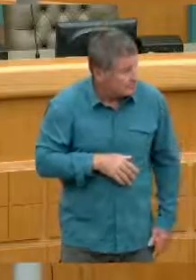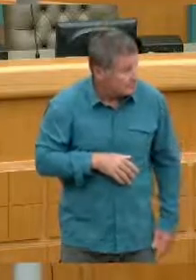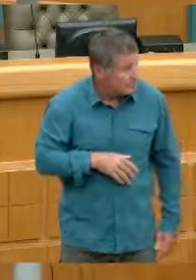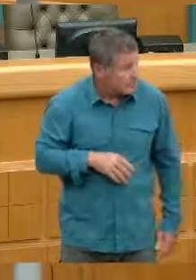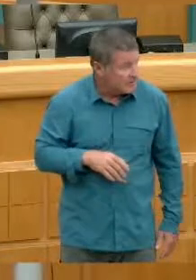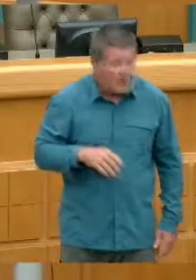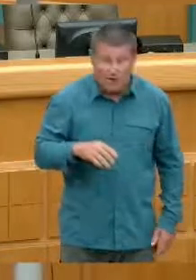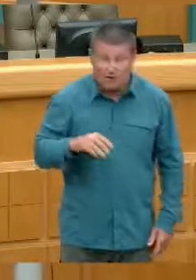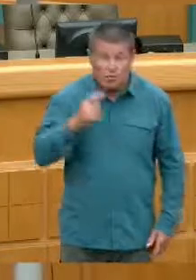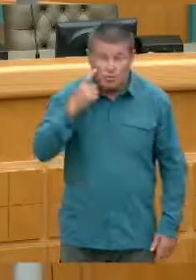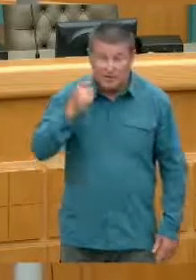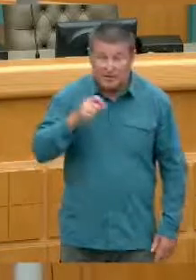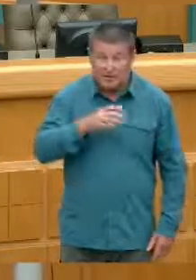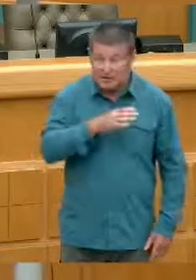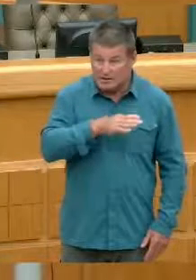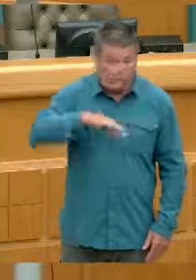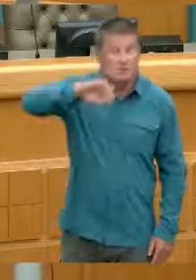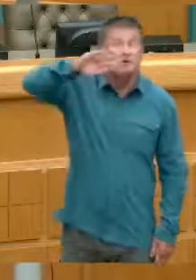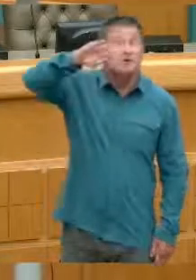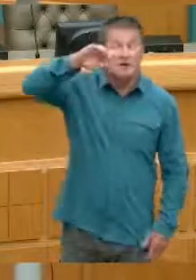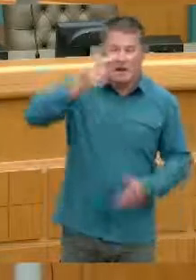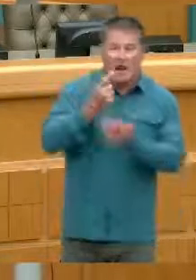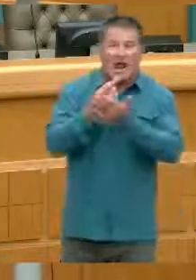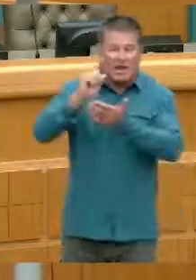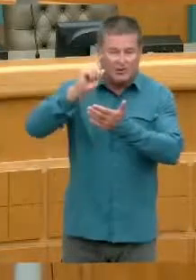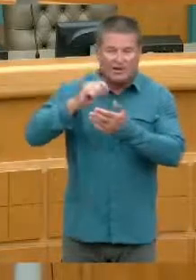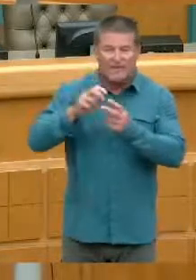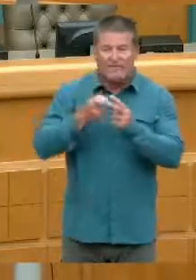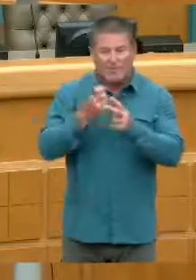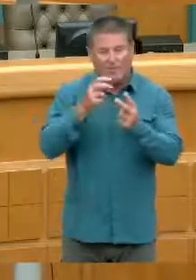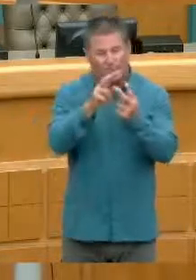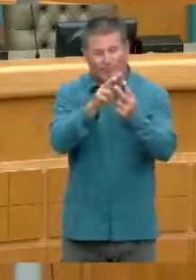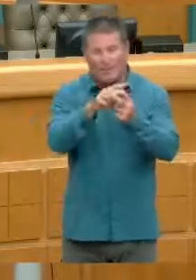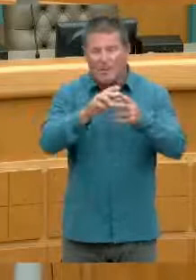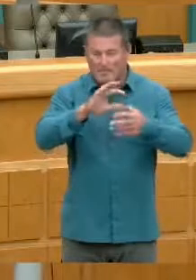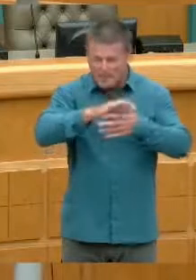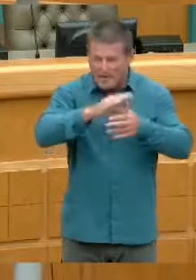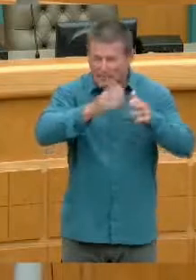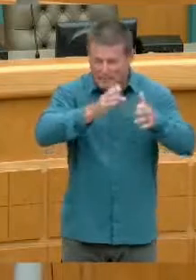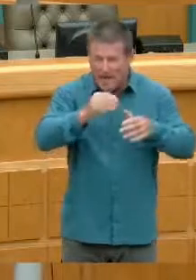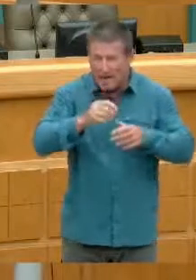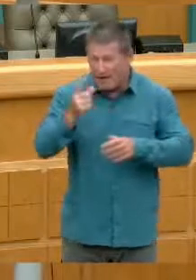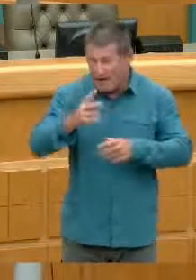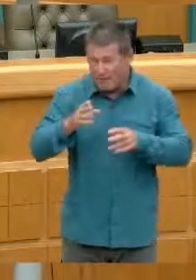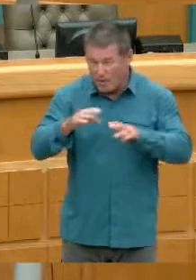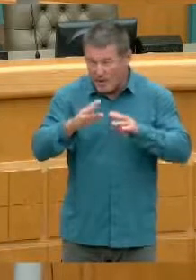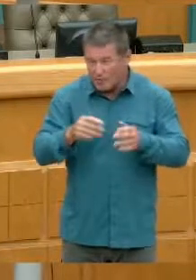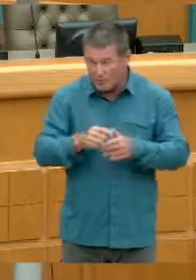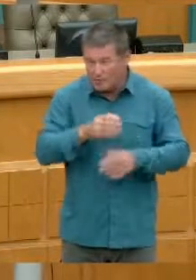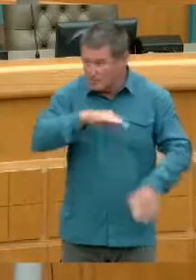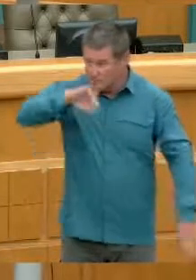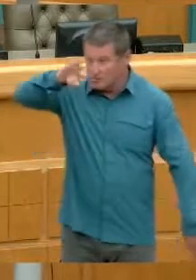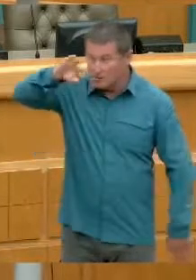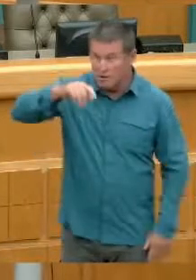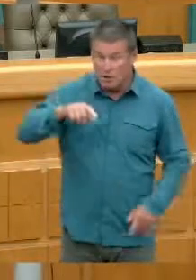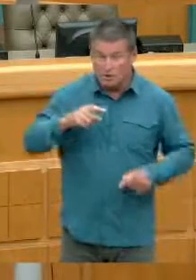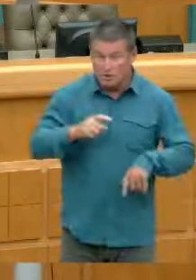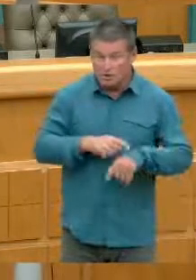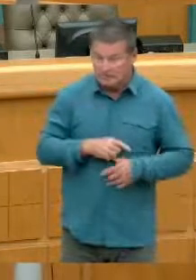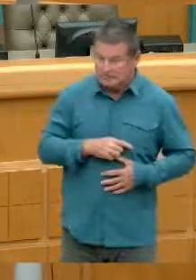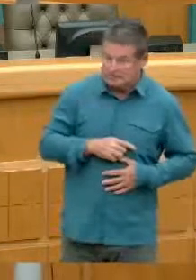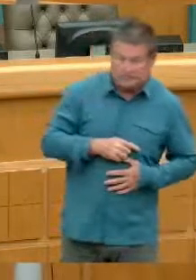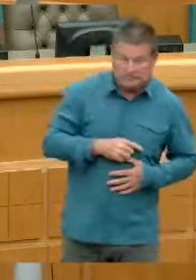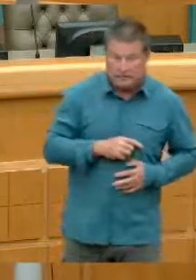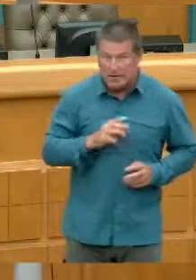our peak from last week with those outbreaks. So last week, I was very concerned about whether this